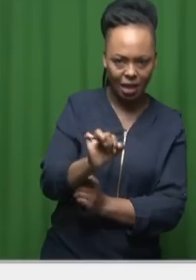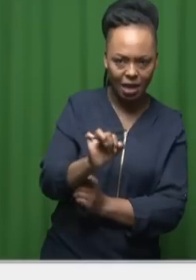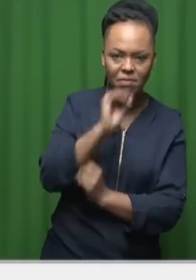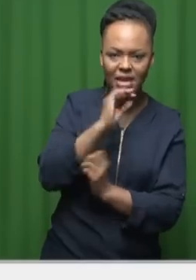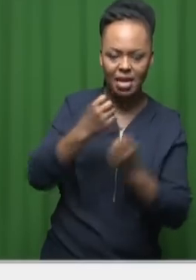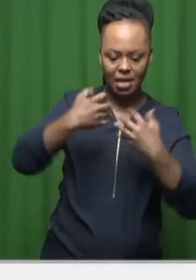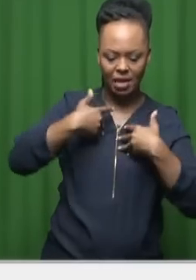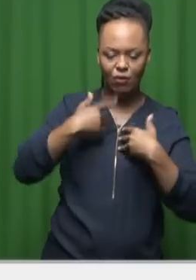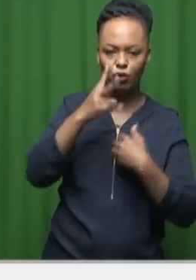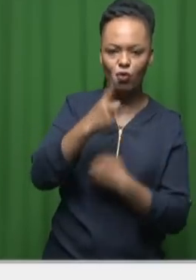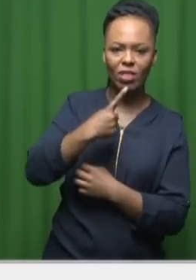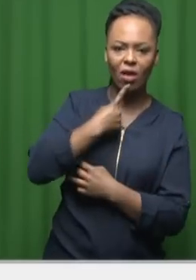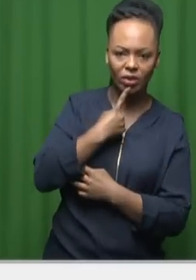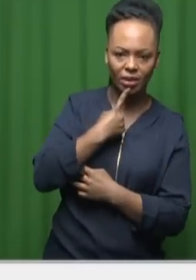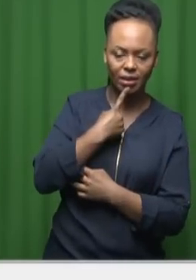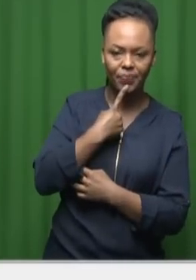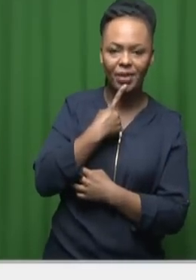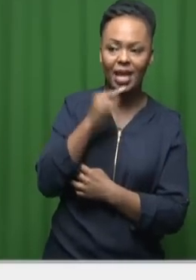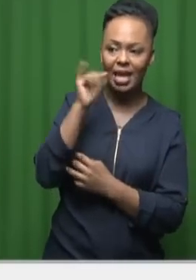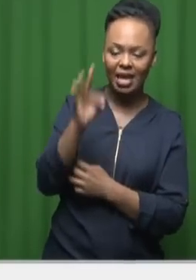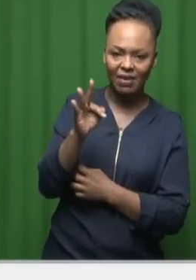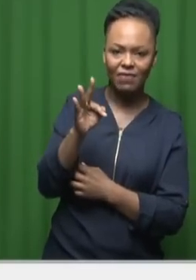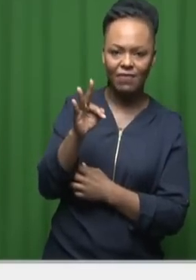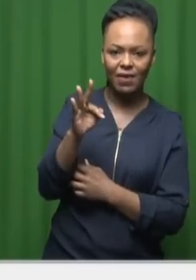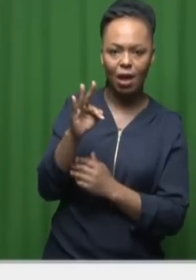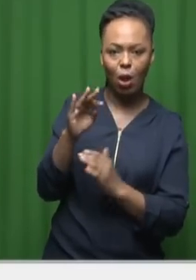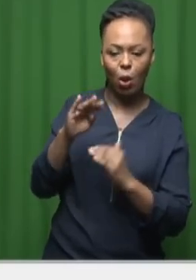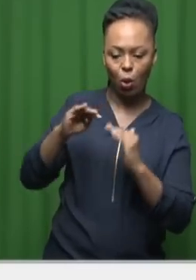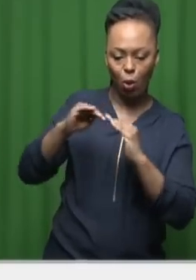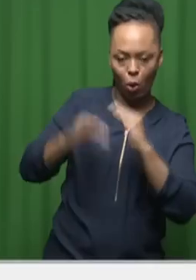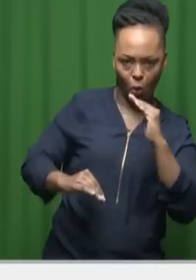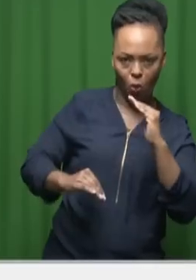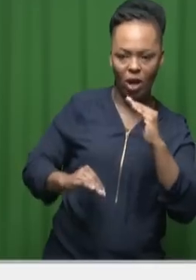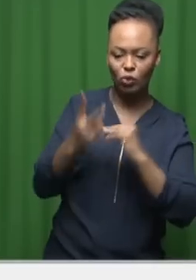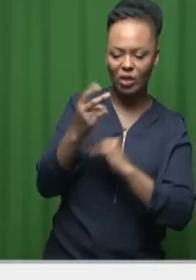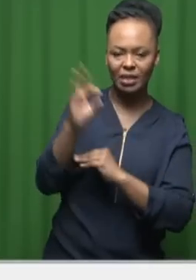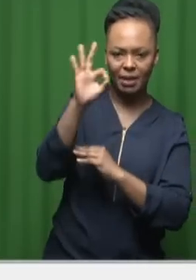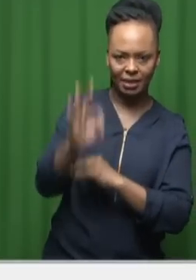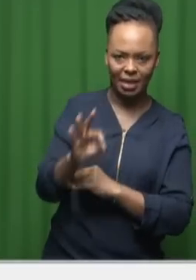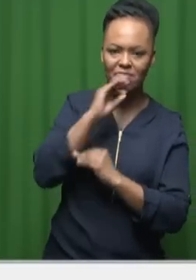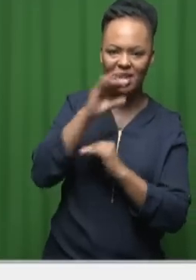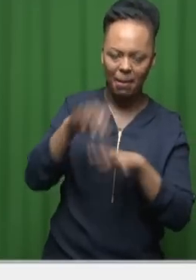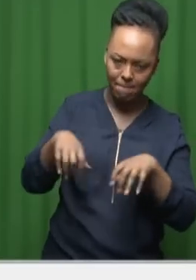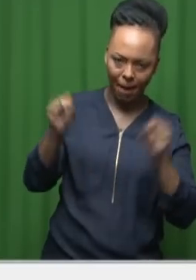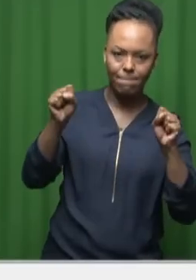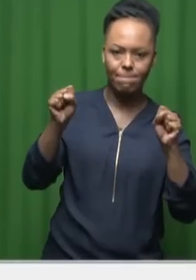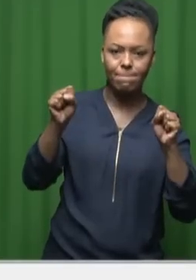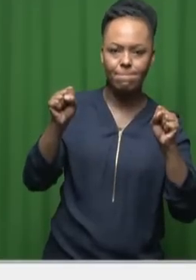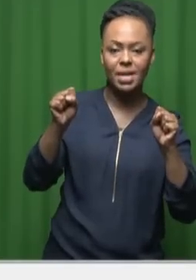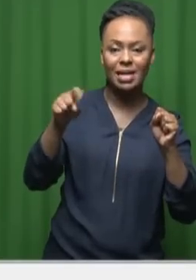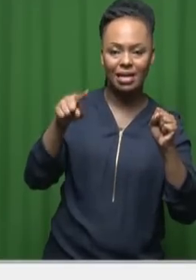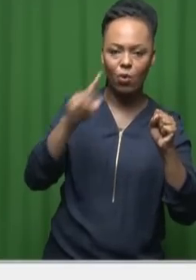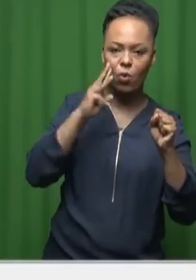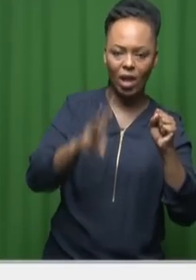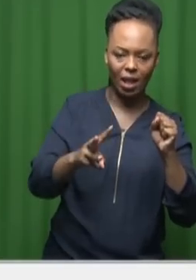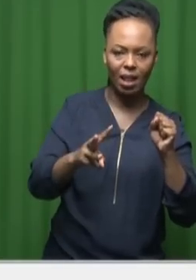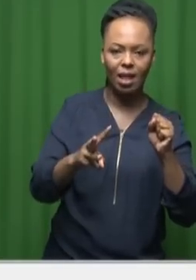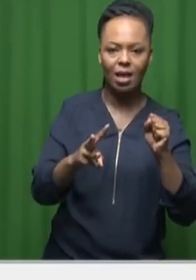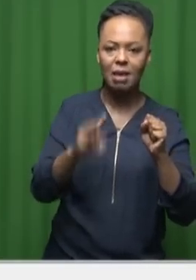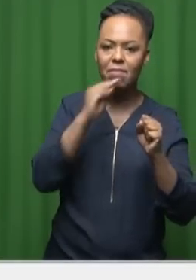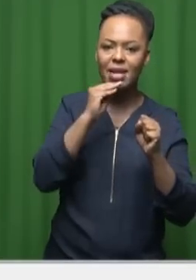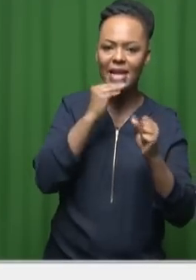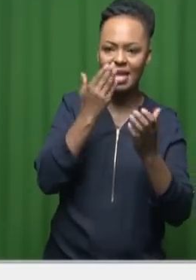us 2,000. If they go beyond 20%, they might as well shut down. You can kind of get away